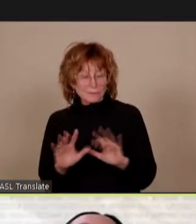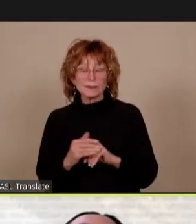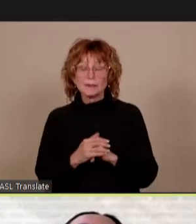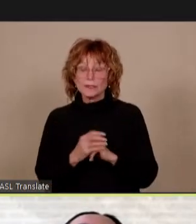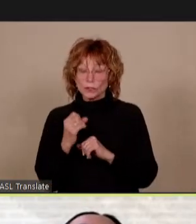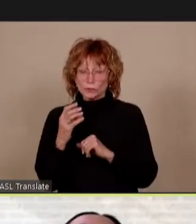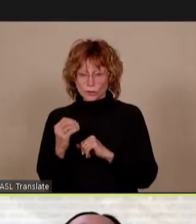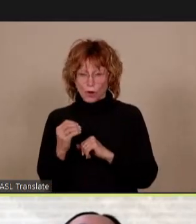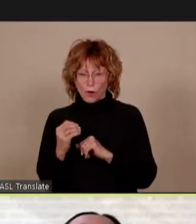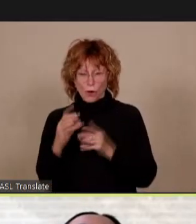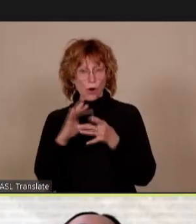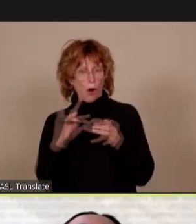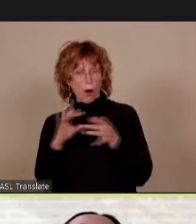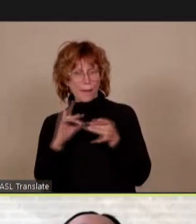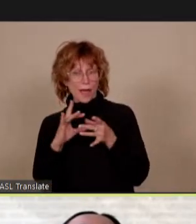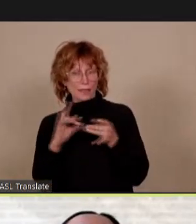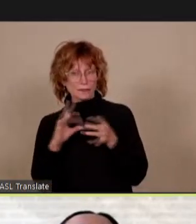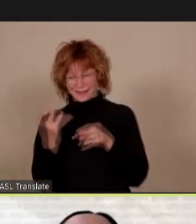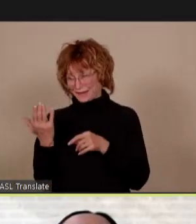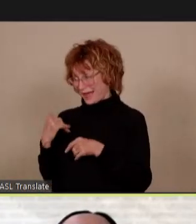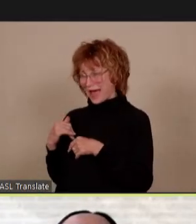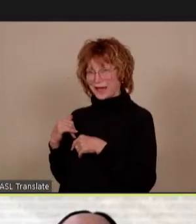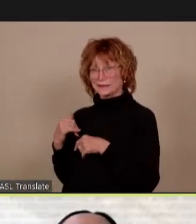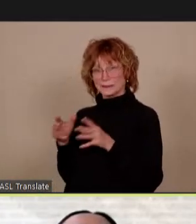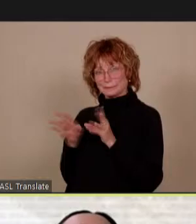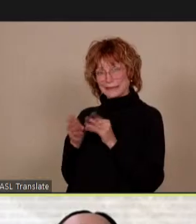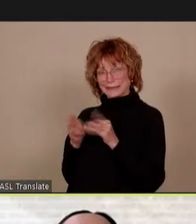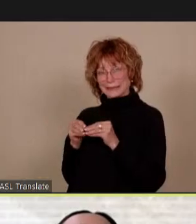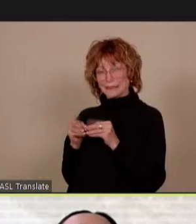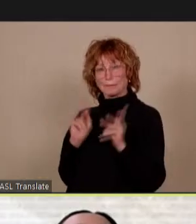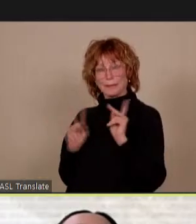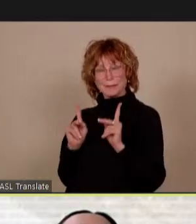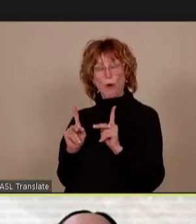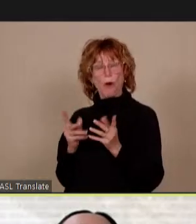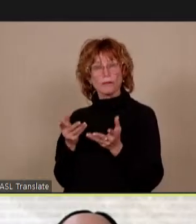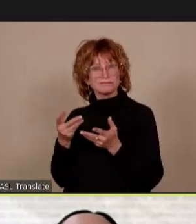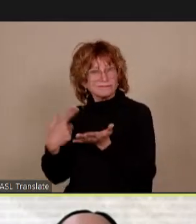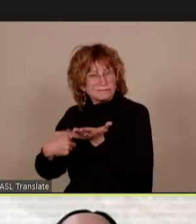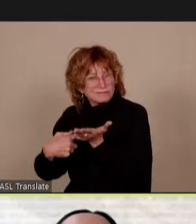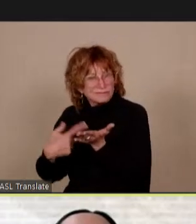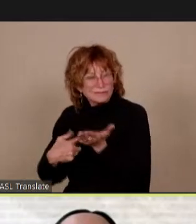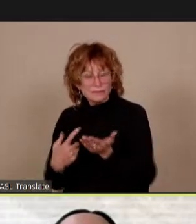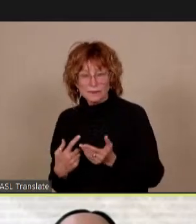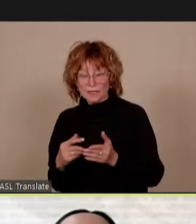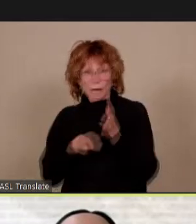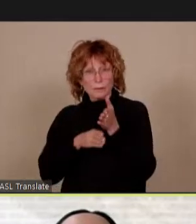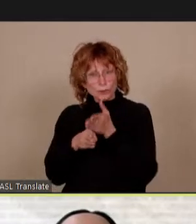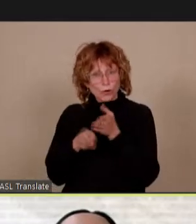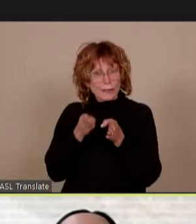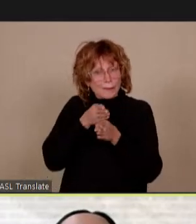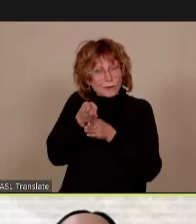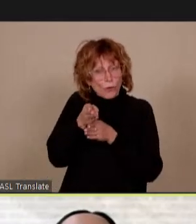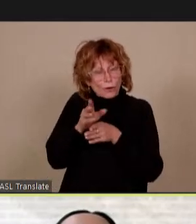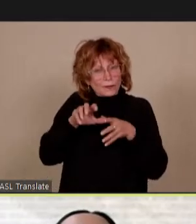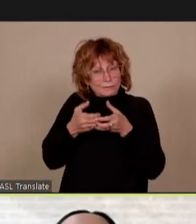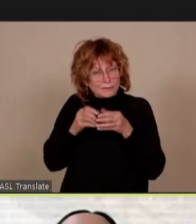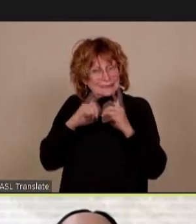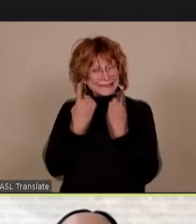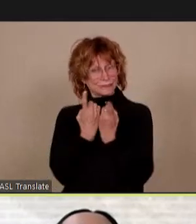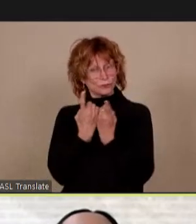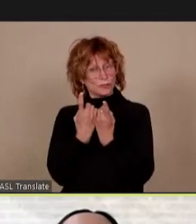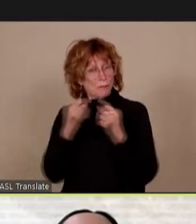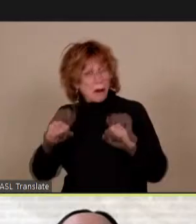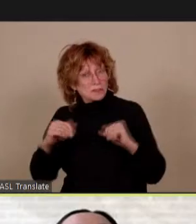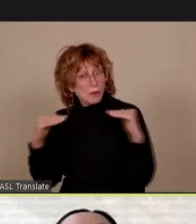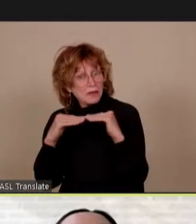were comments raised at the last public hearing about whether a majority minority district is possible.